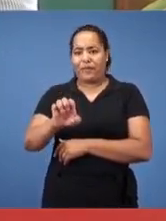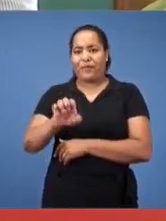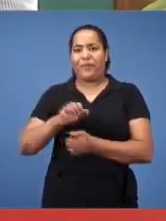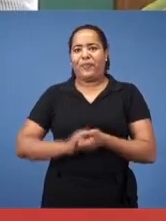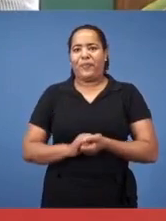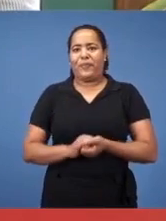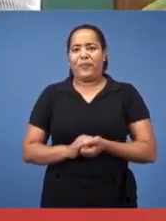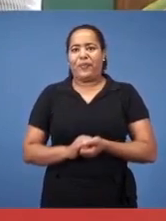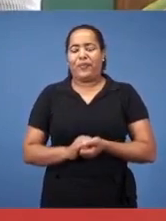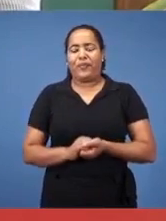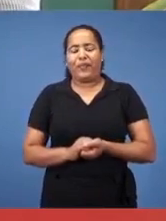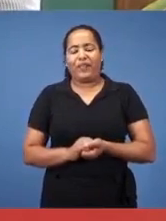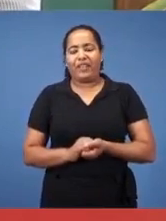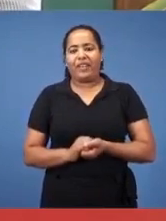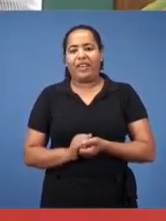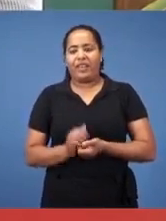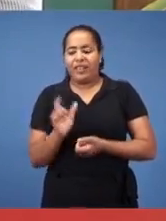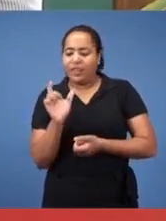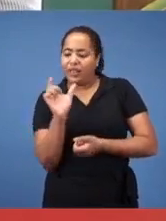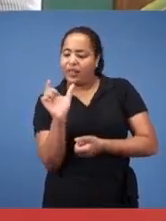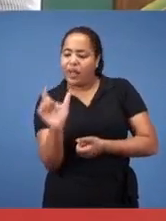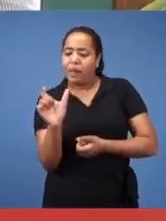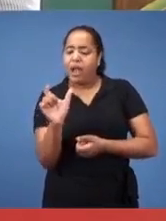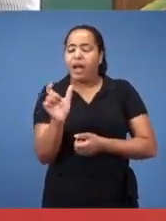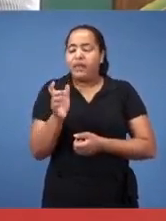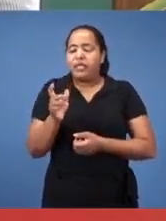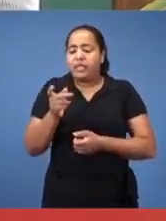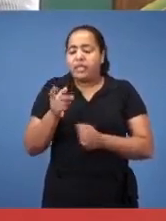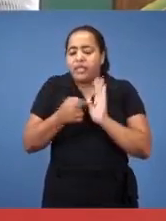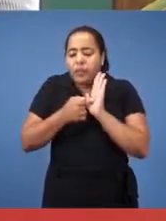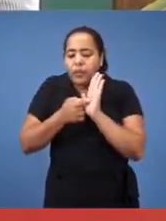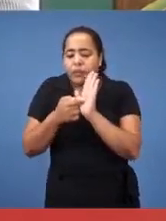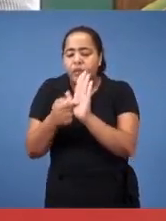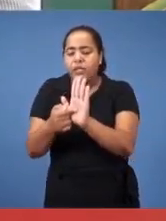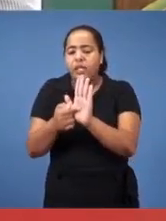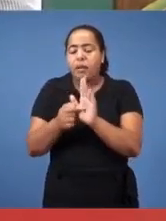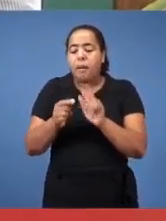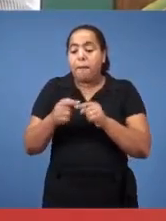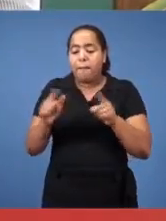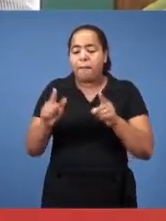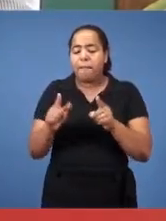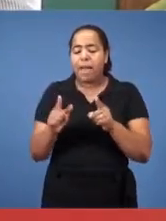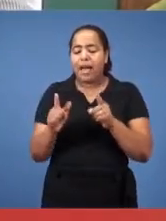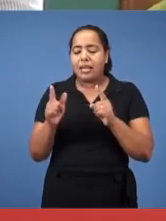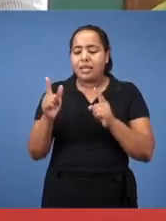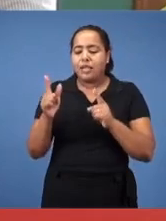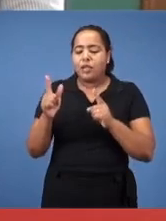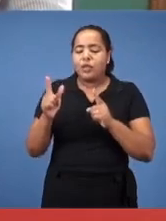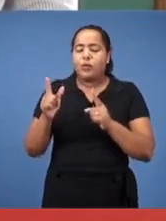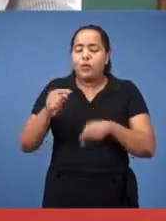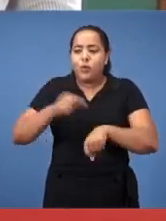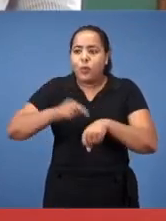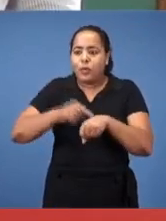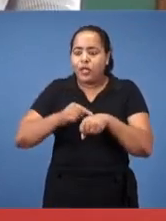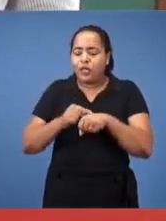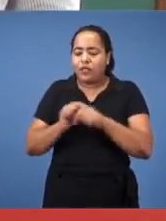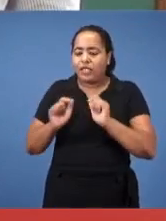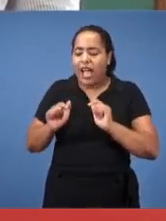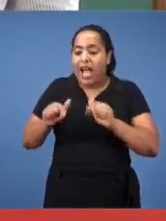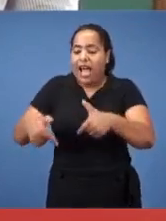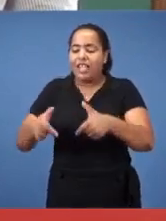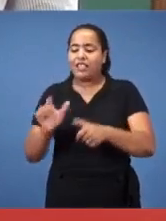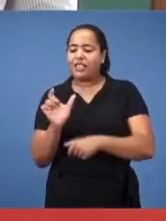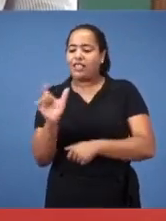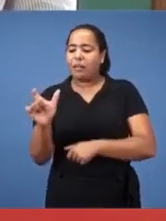When you speak on the word, we're saying one thing. When you're speaking about the expression of this